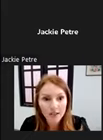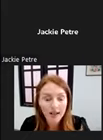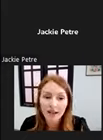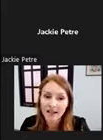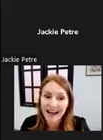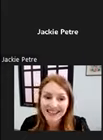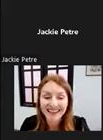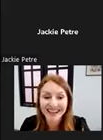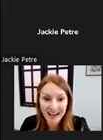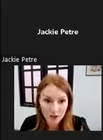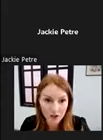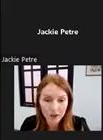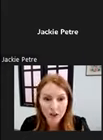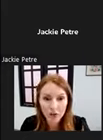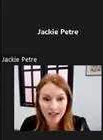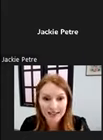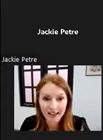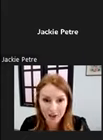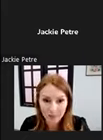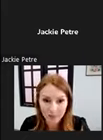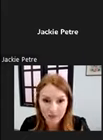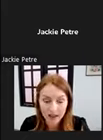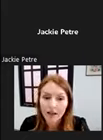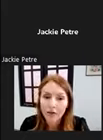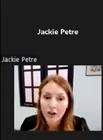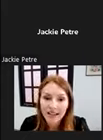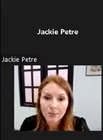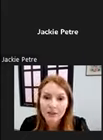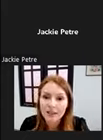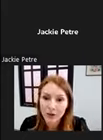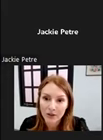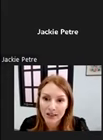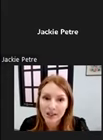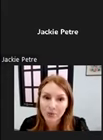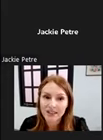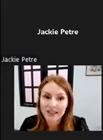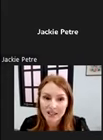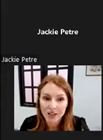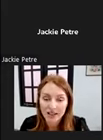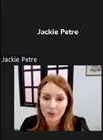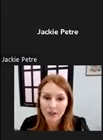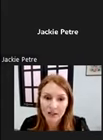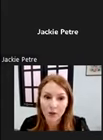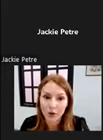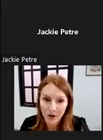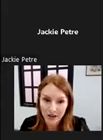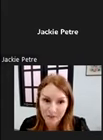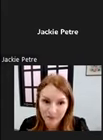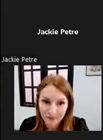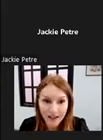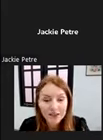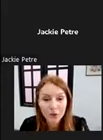be asked at the end during the Q&A section. Finally, please note that this presentation is being